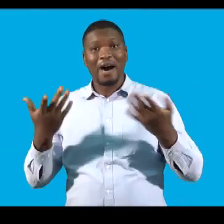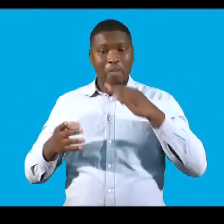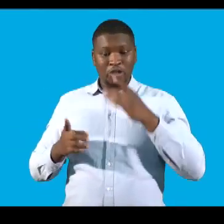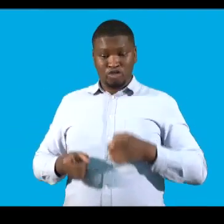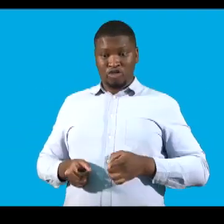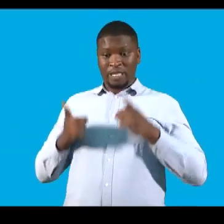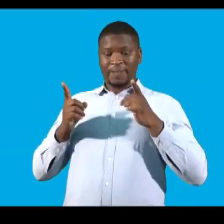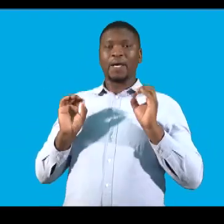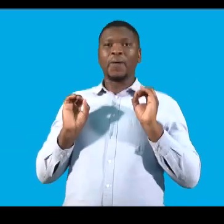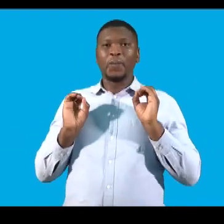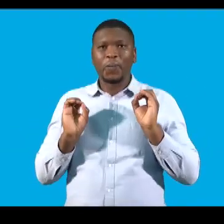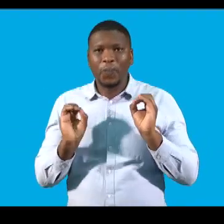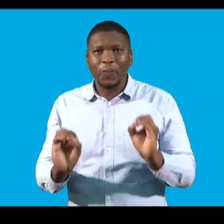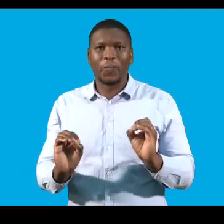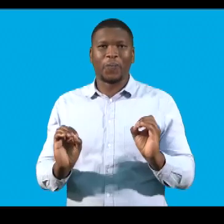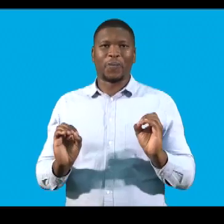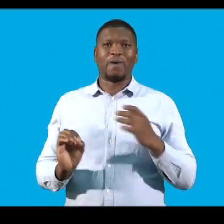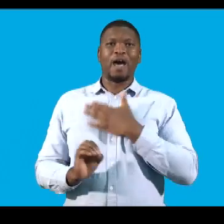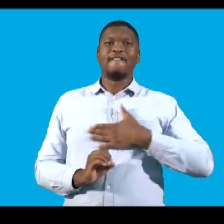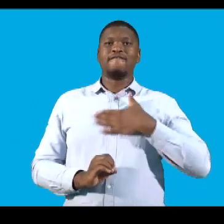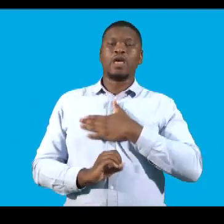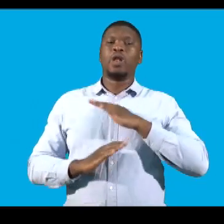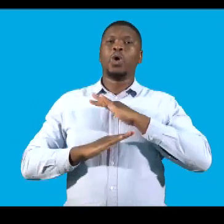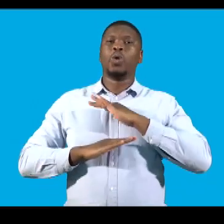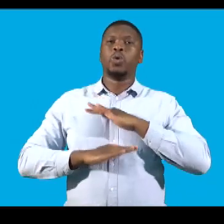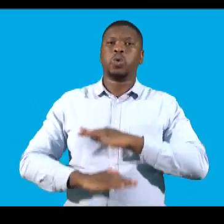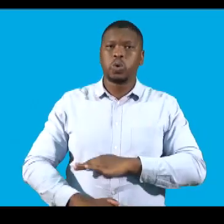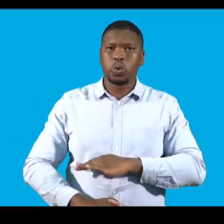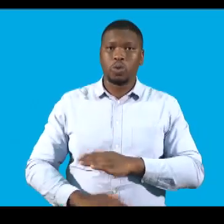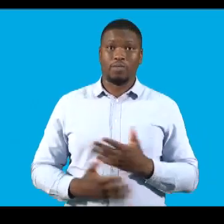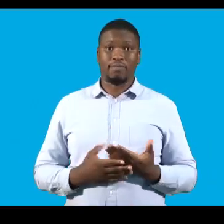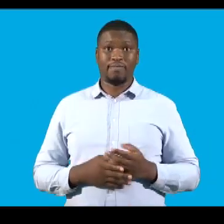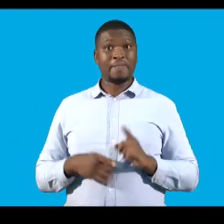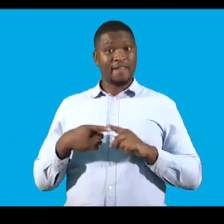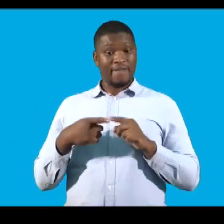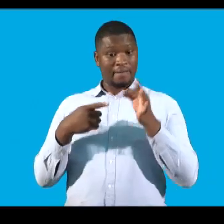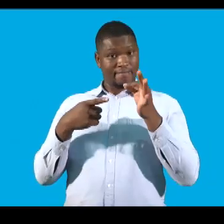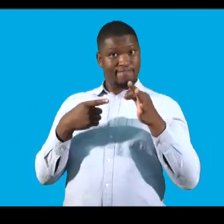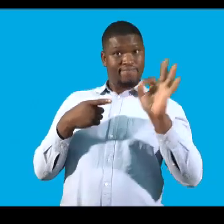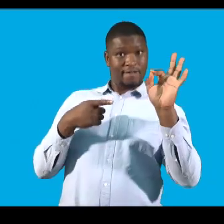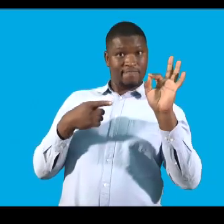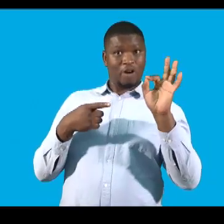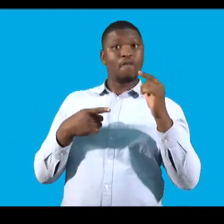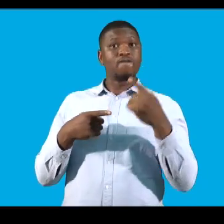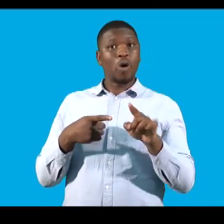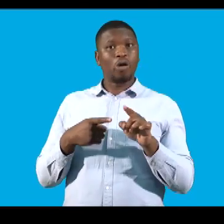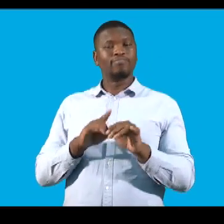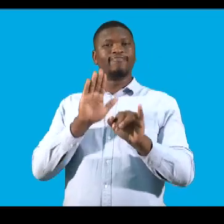danger presented by the storm has passed. So, your first mark will be given to you